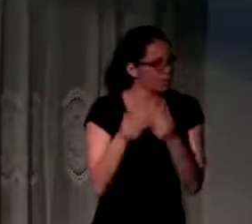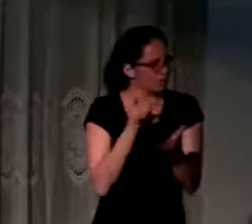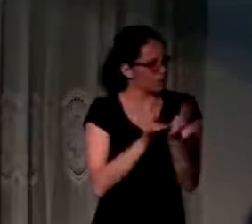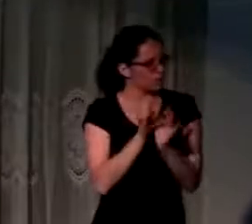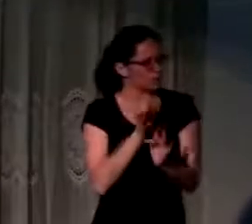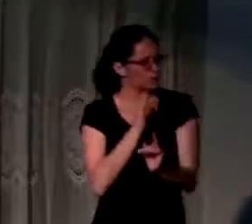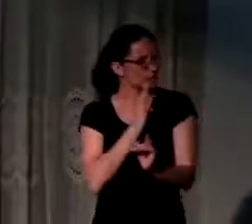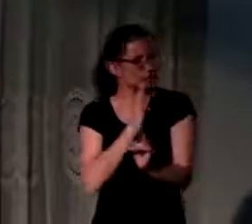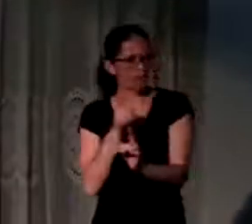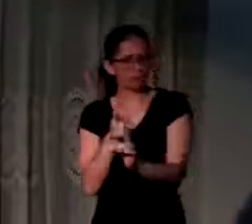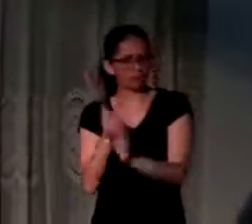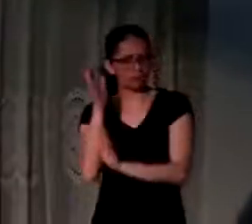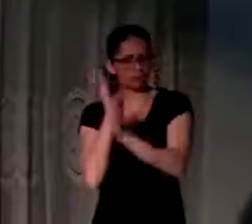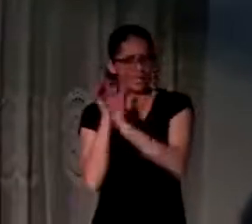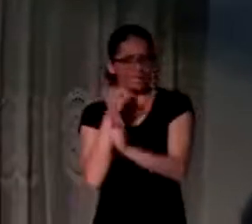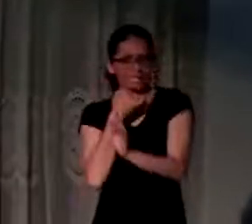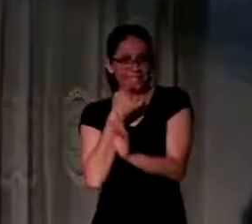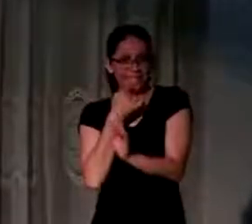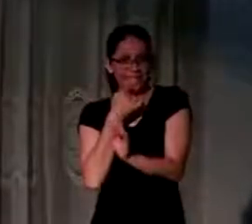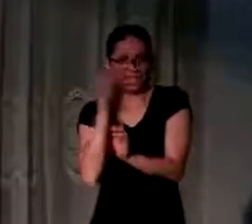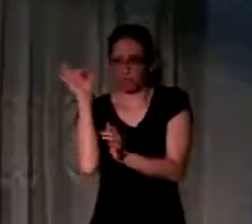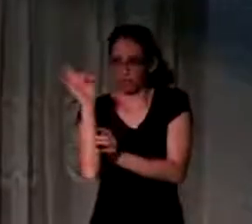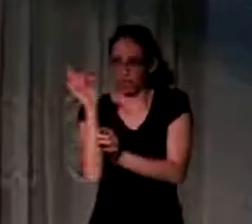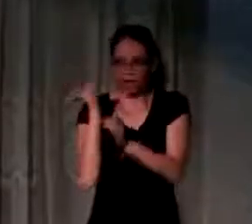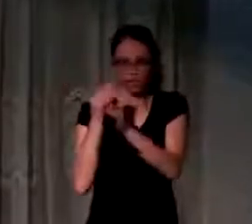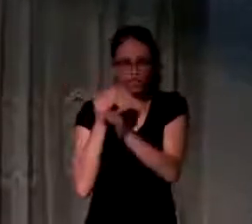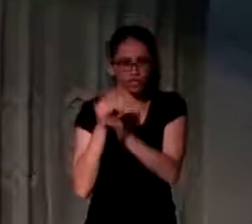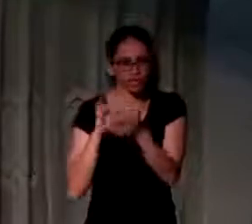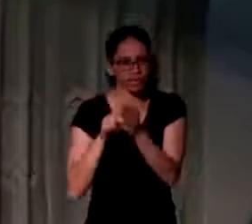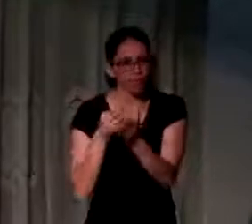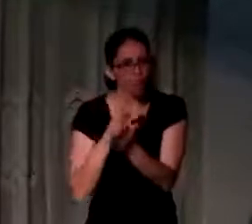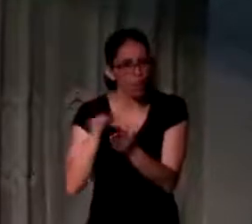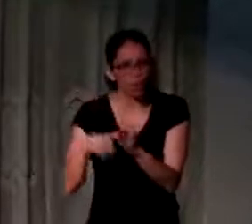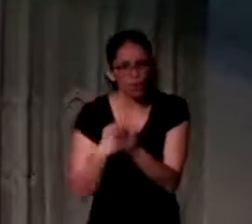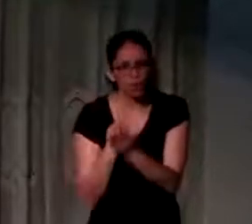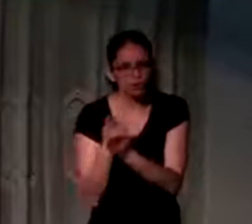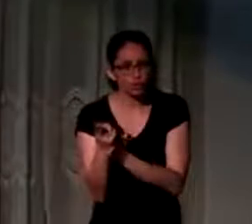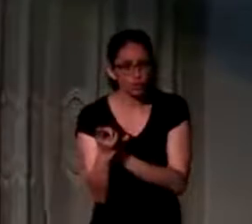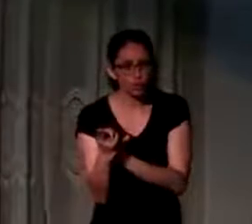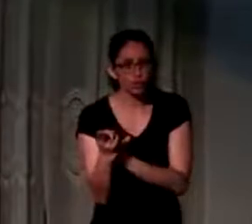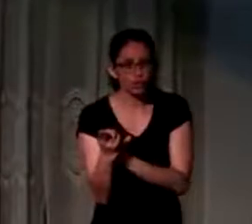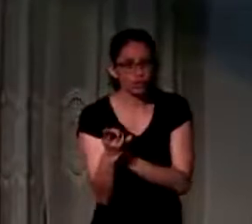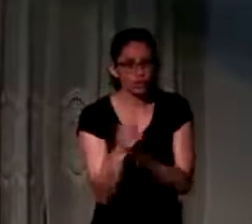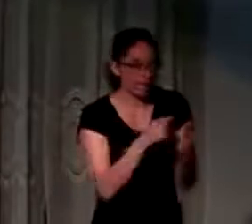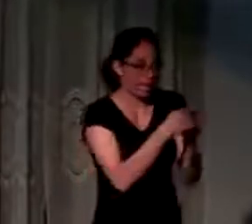The Bible tells us because of the resurrection, all of our enemies have been vanquished. Death,